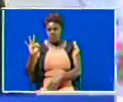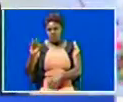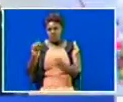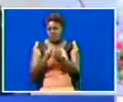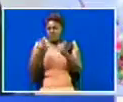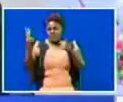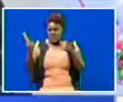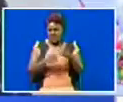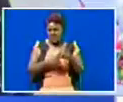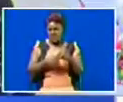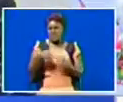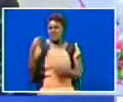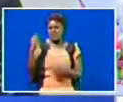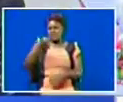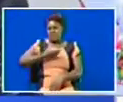of 17 medals,